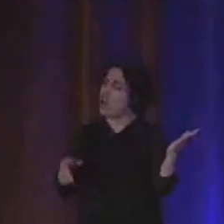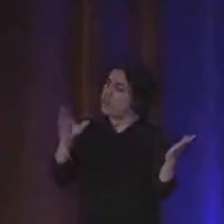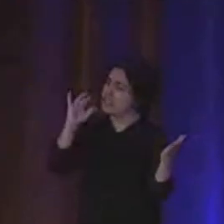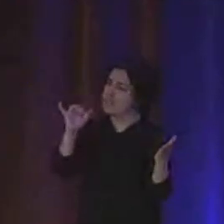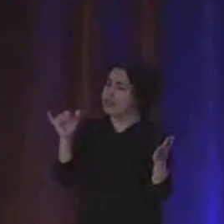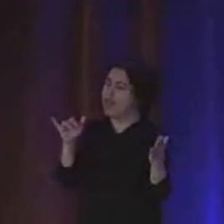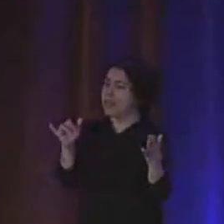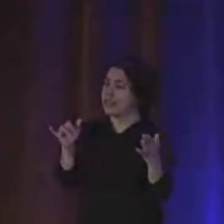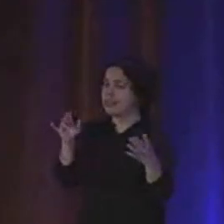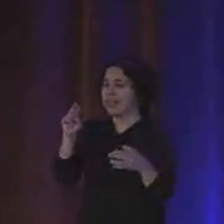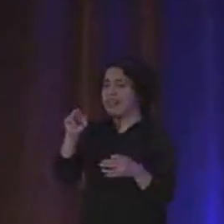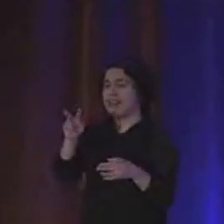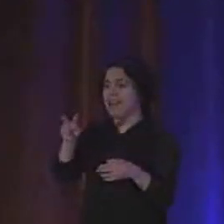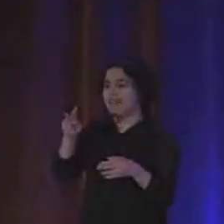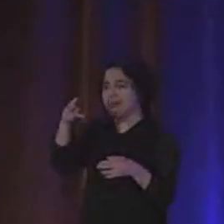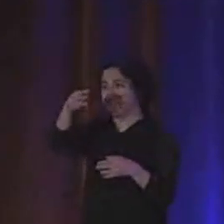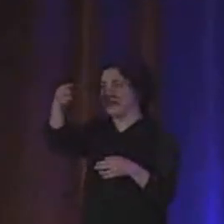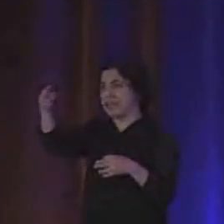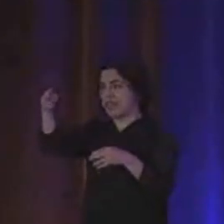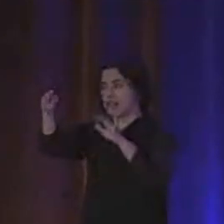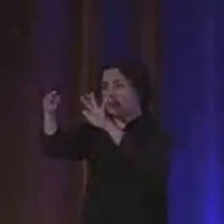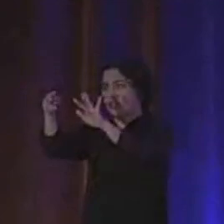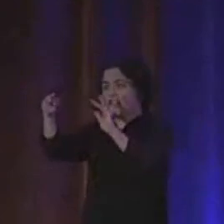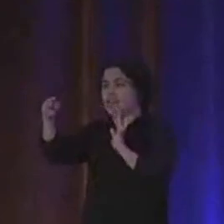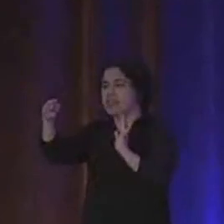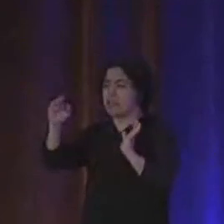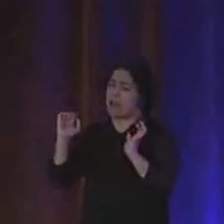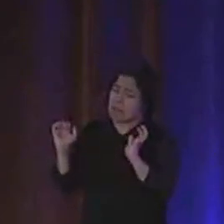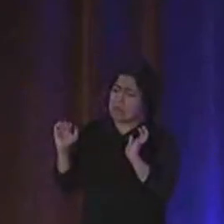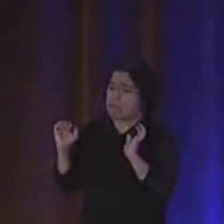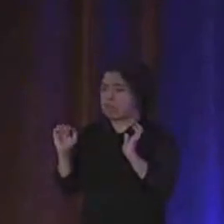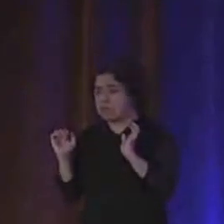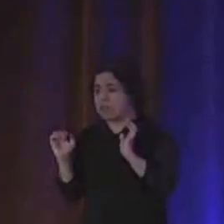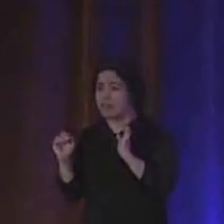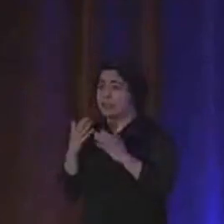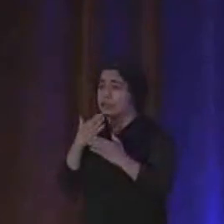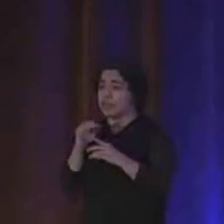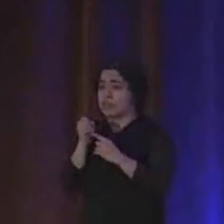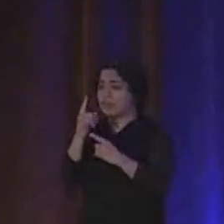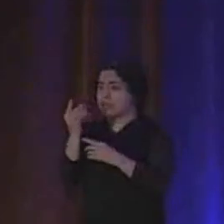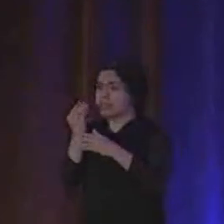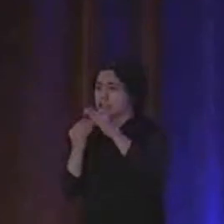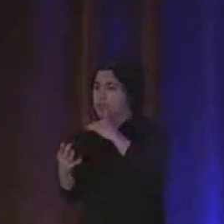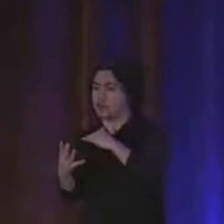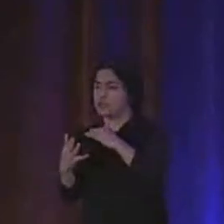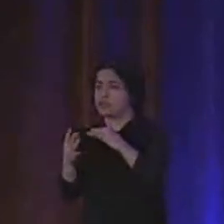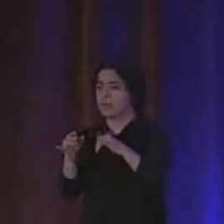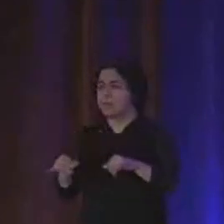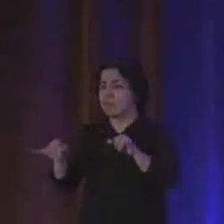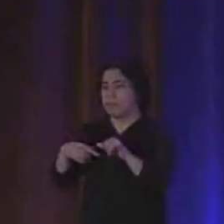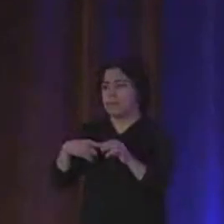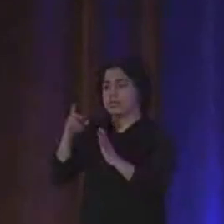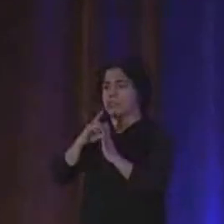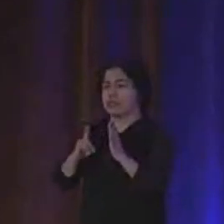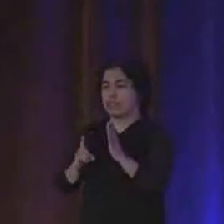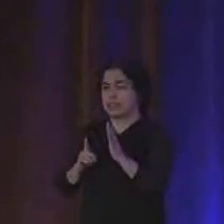nav. You're like, that looks like a good case for a disclosure pattern. I'm a design system developer.